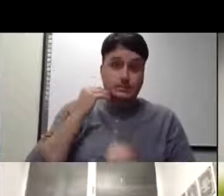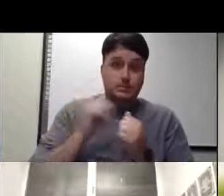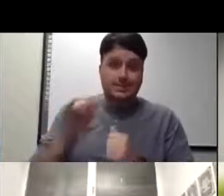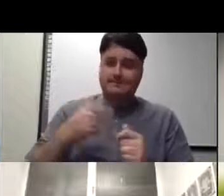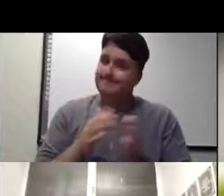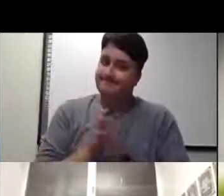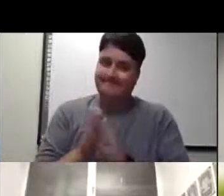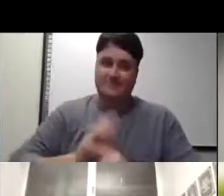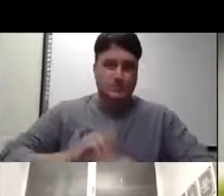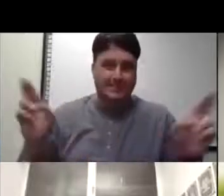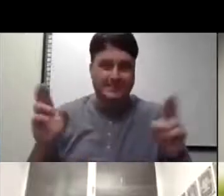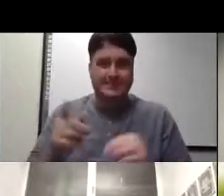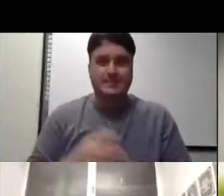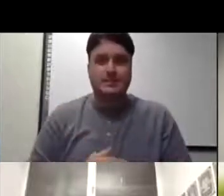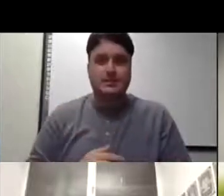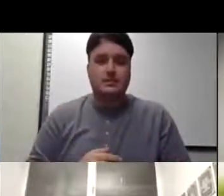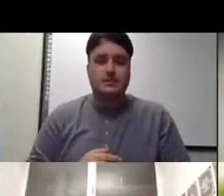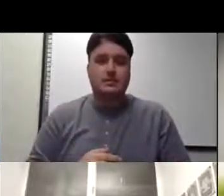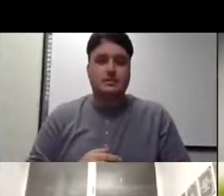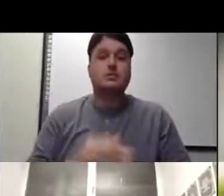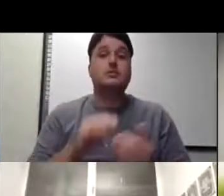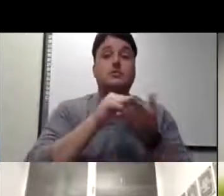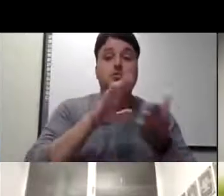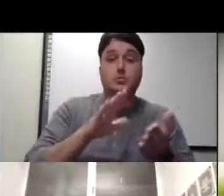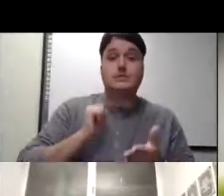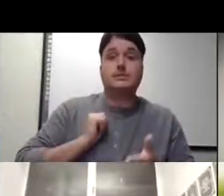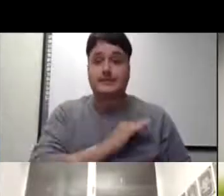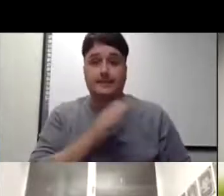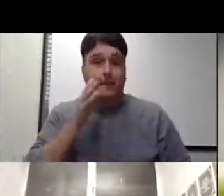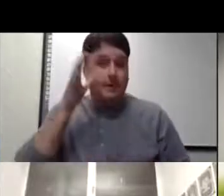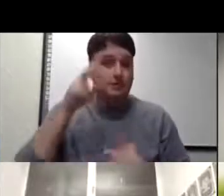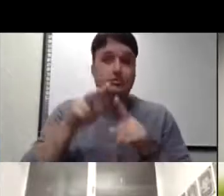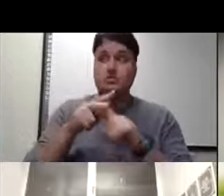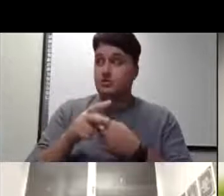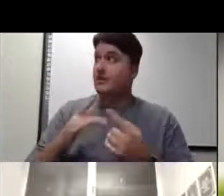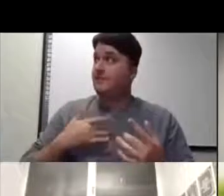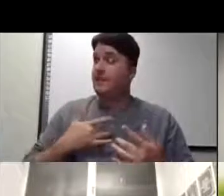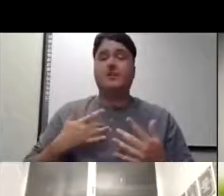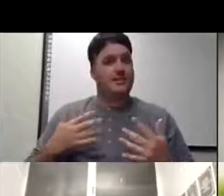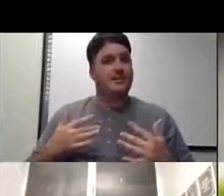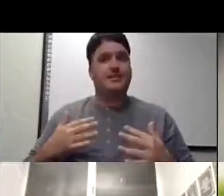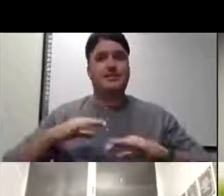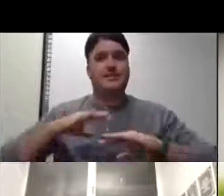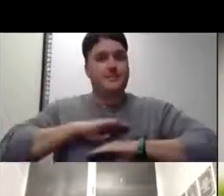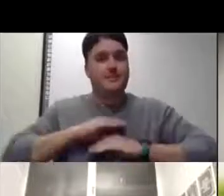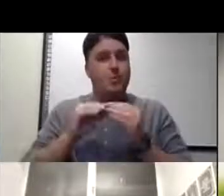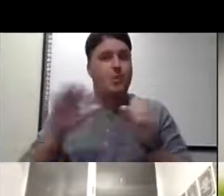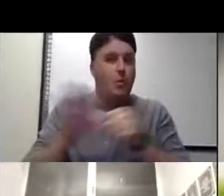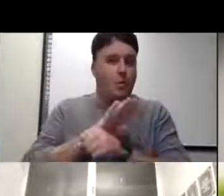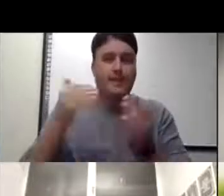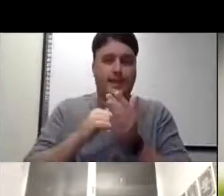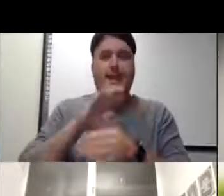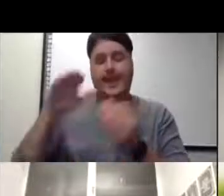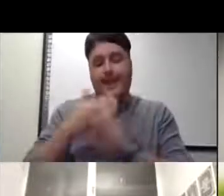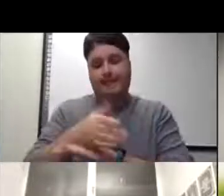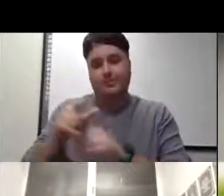wait. Students, staff, and parents are slowly beginning to feel whole again after this pandemic. We appreciate the board